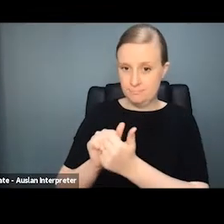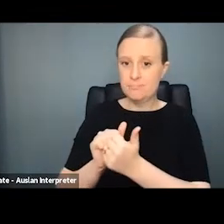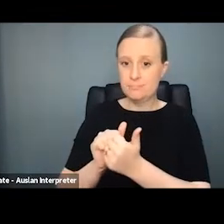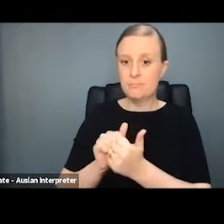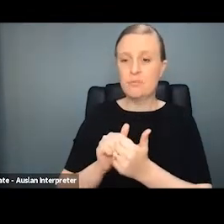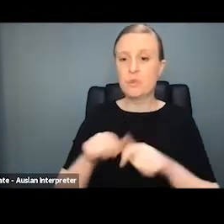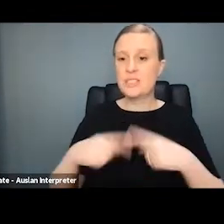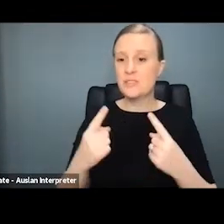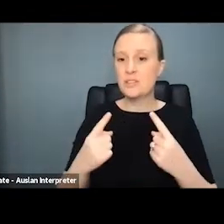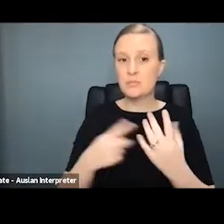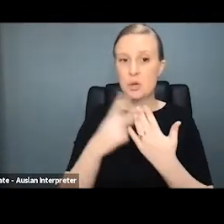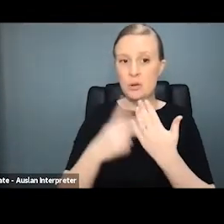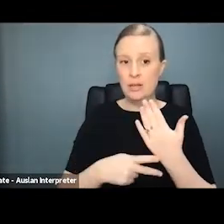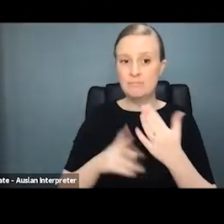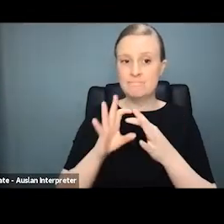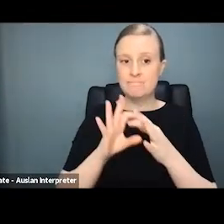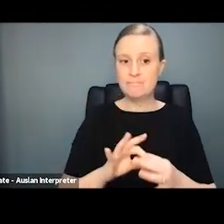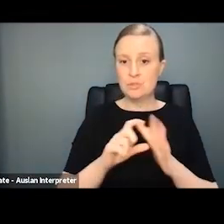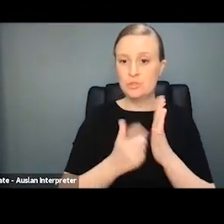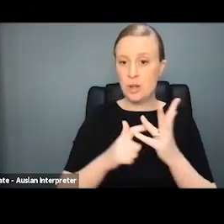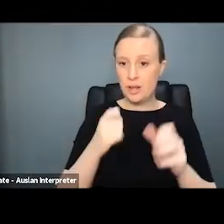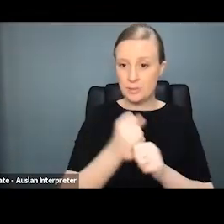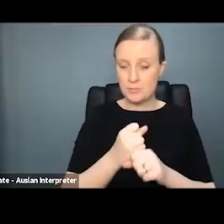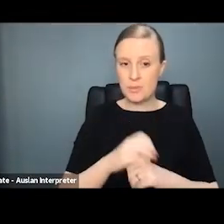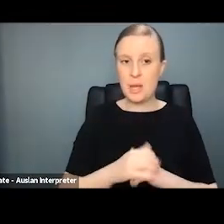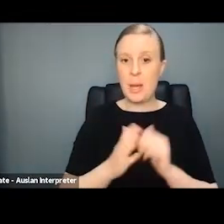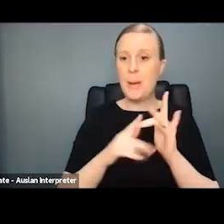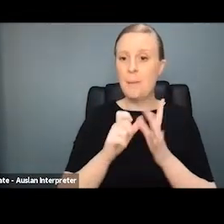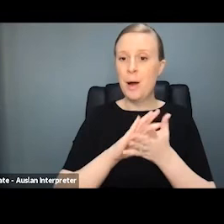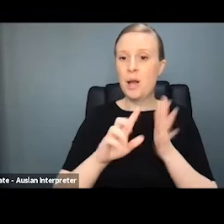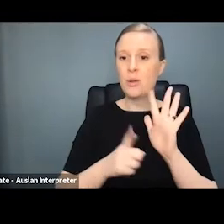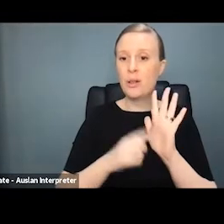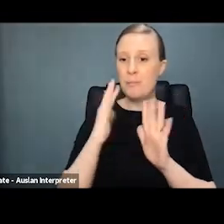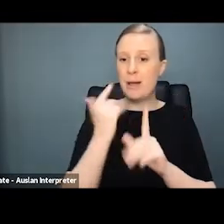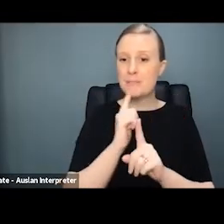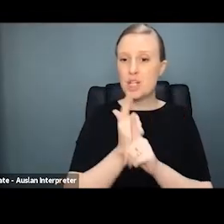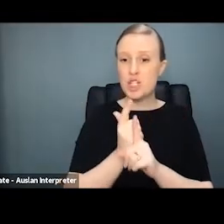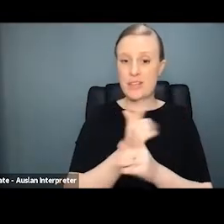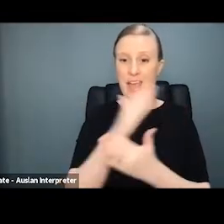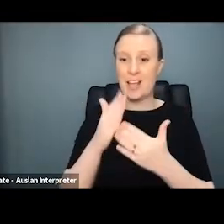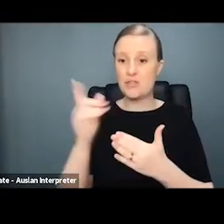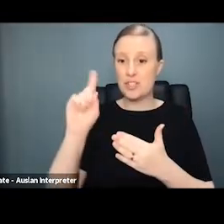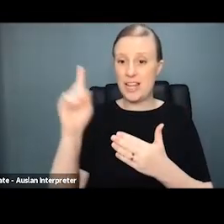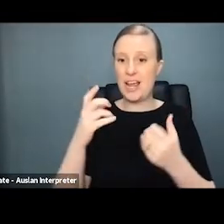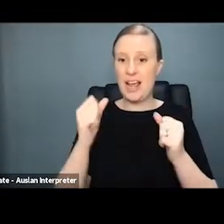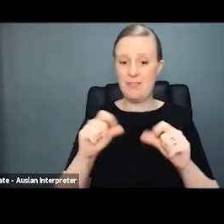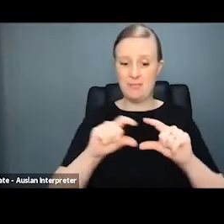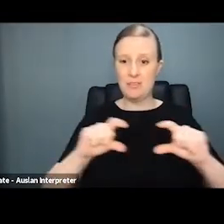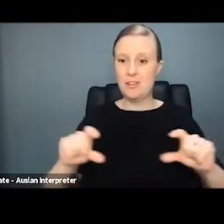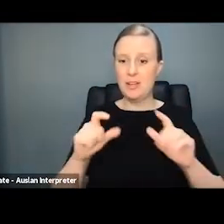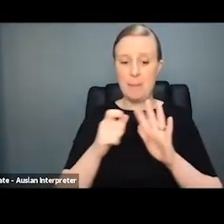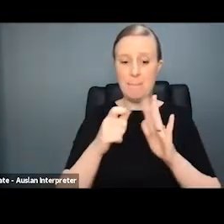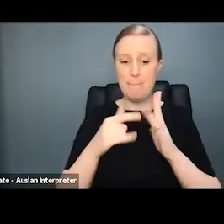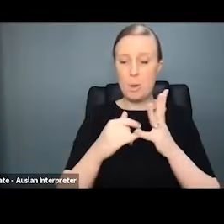some of which will be highlighted in the poster session Michael mentioned, but encourage you to jump on our website as well to check those